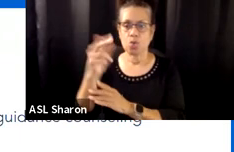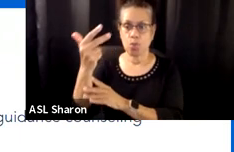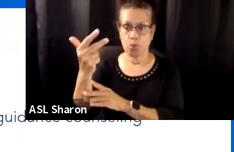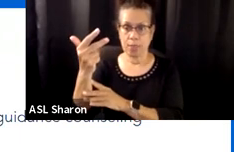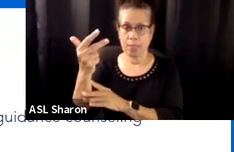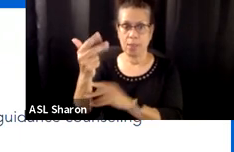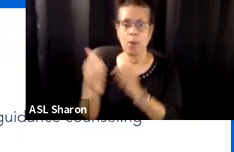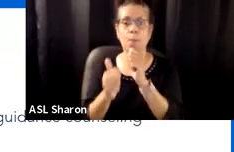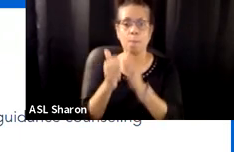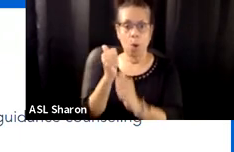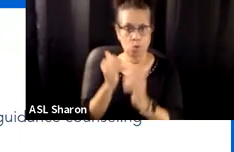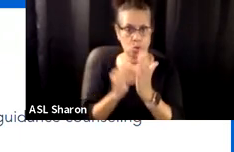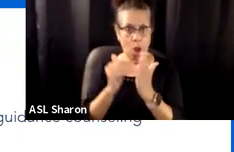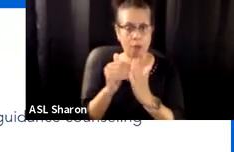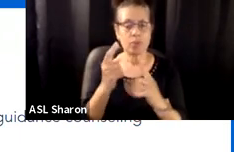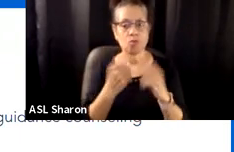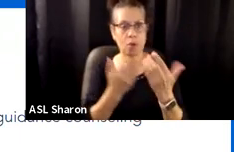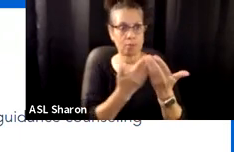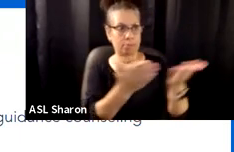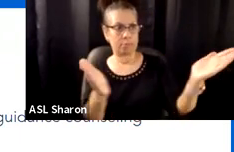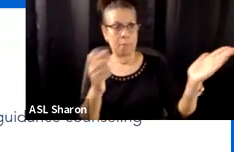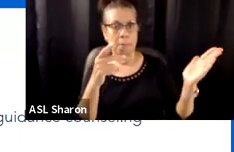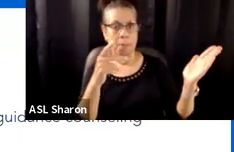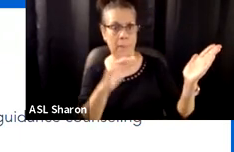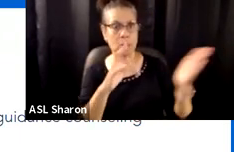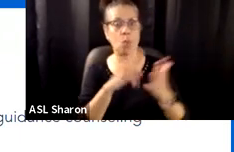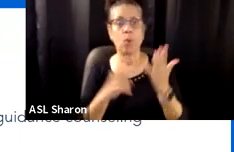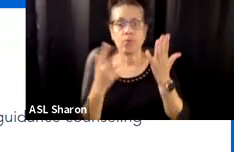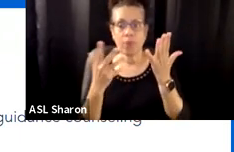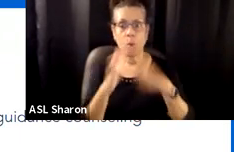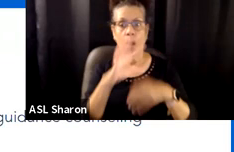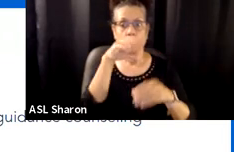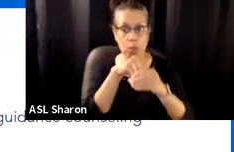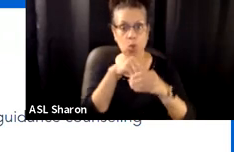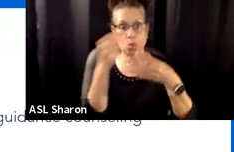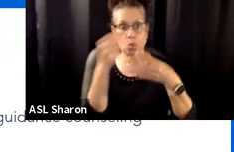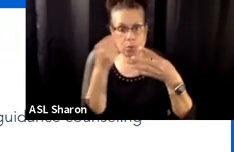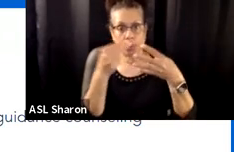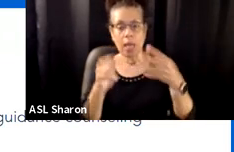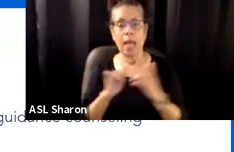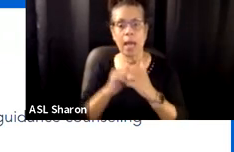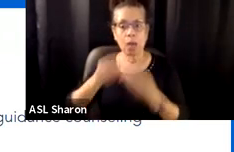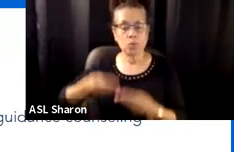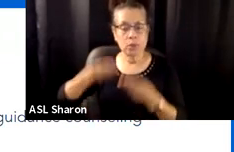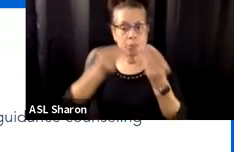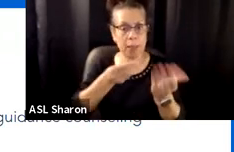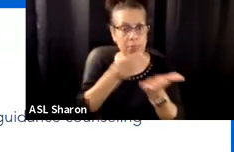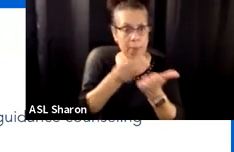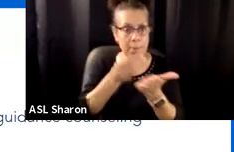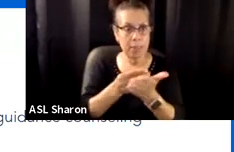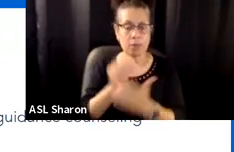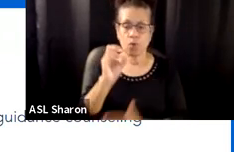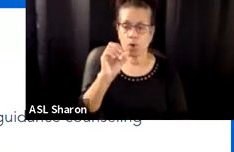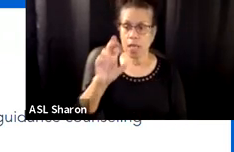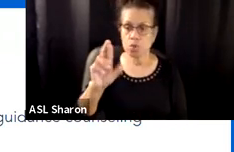often from our public on the things that they wanted us to include and how to spend the funding for sr3